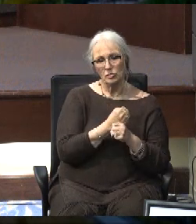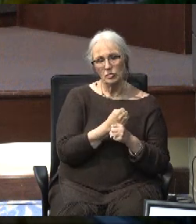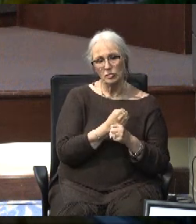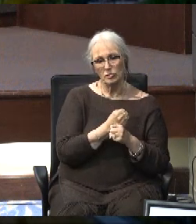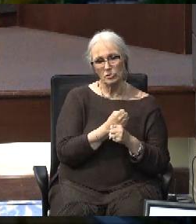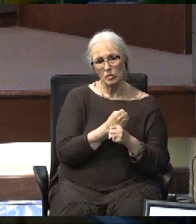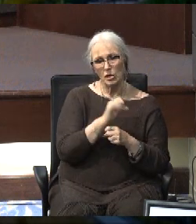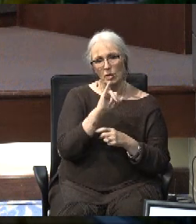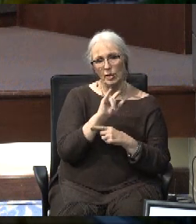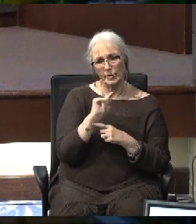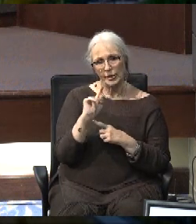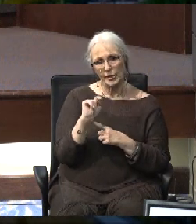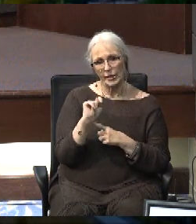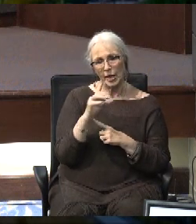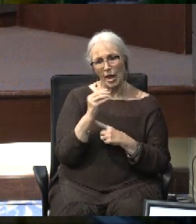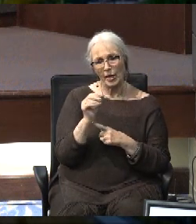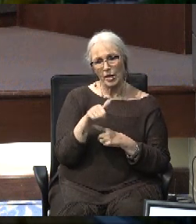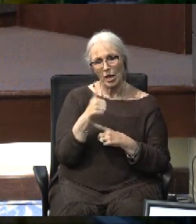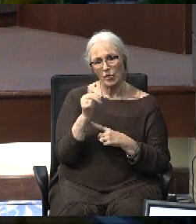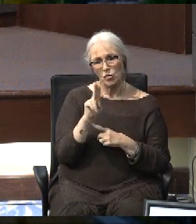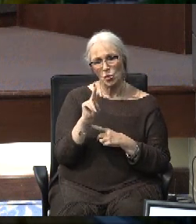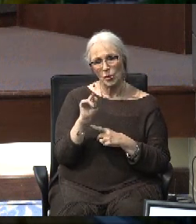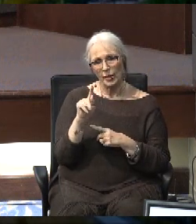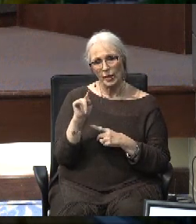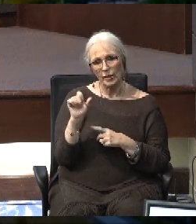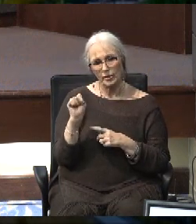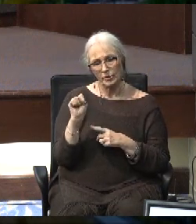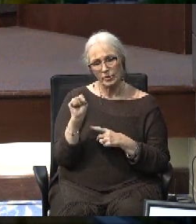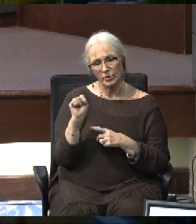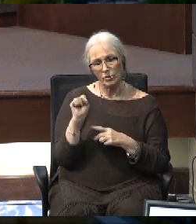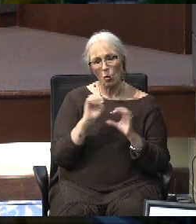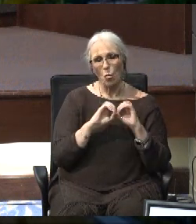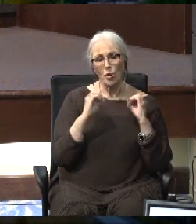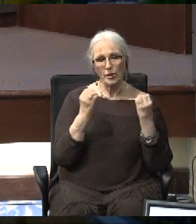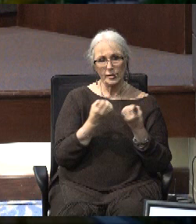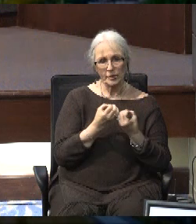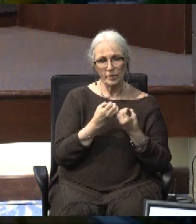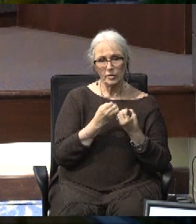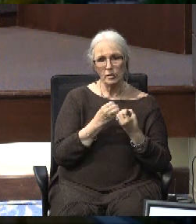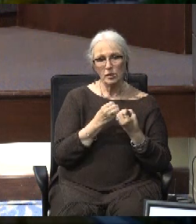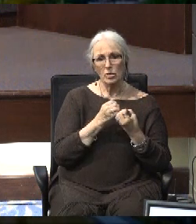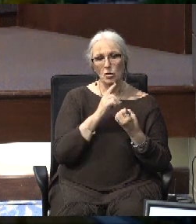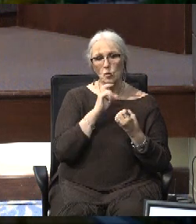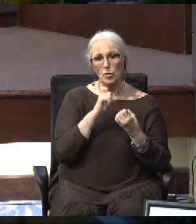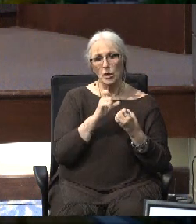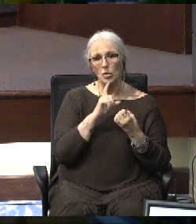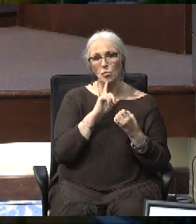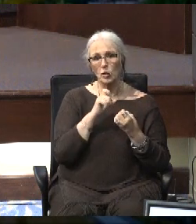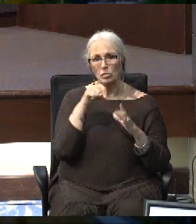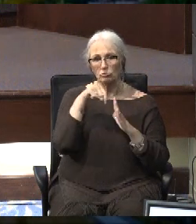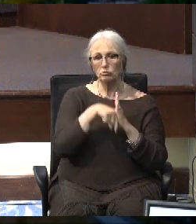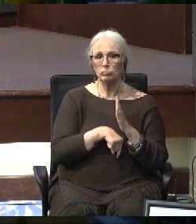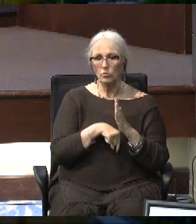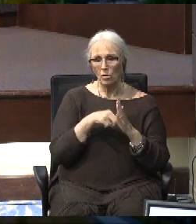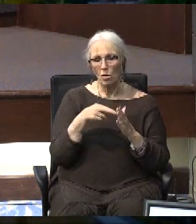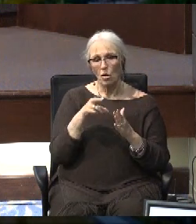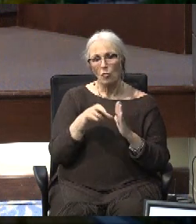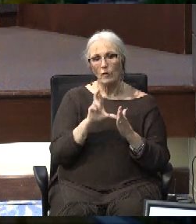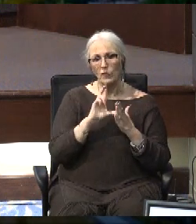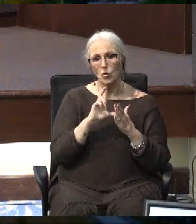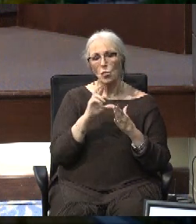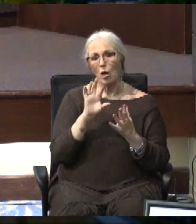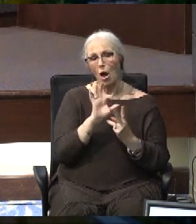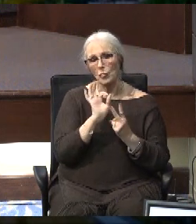the IT team, as well as other units of our organization, really did an extensive review of our options